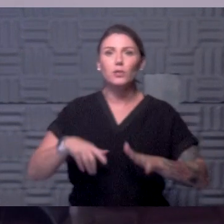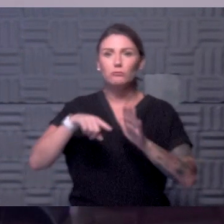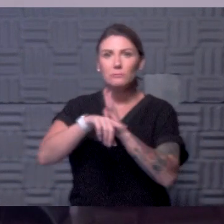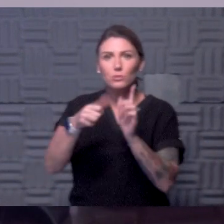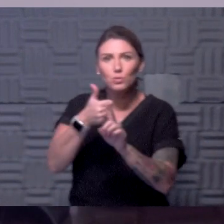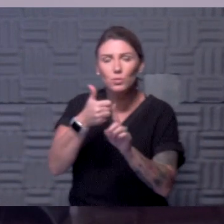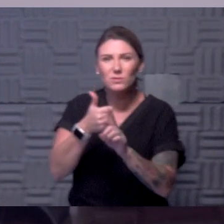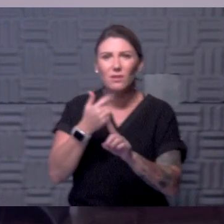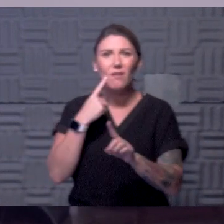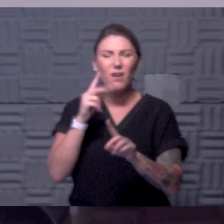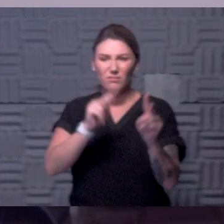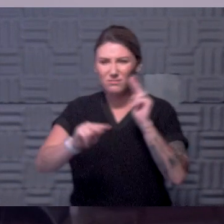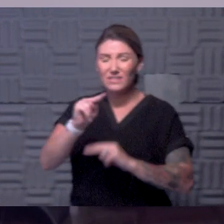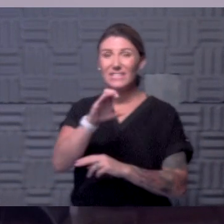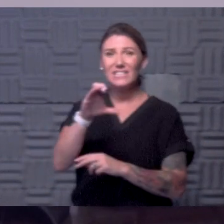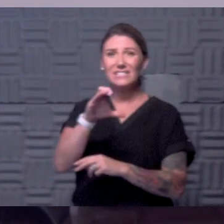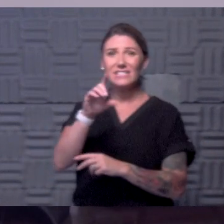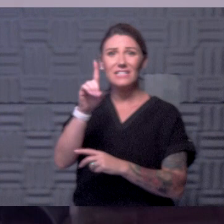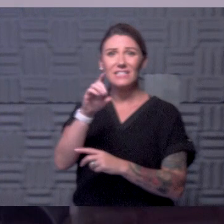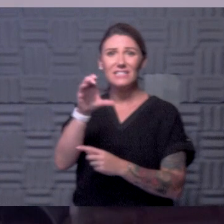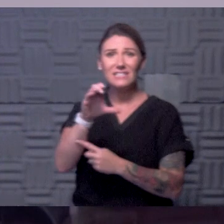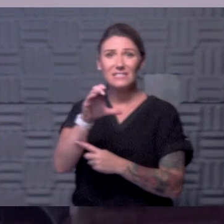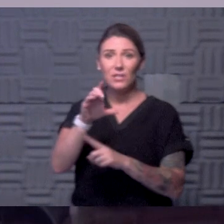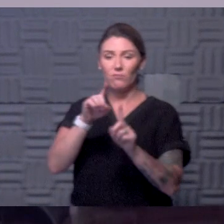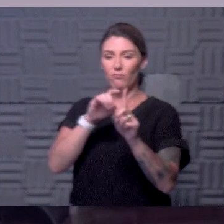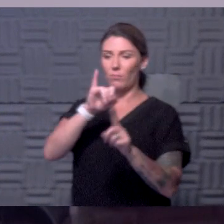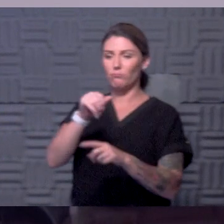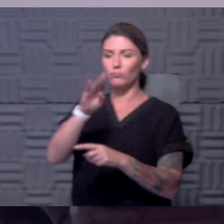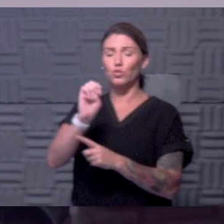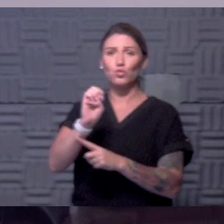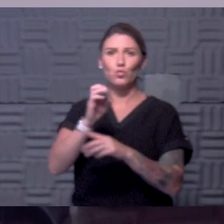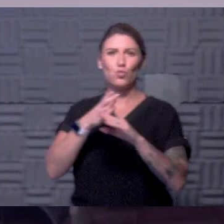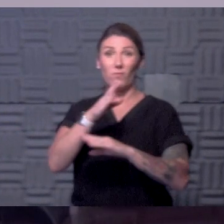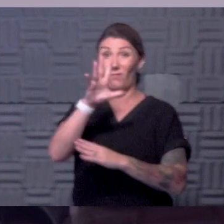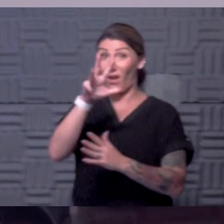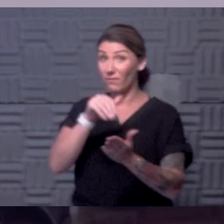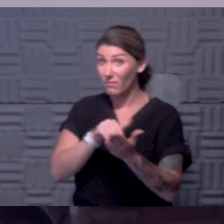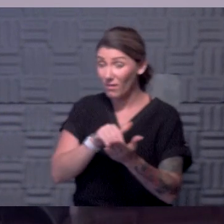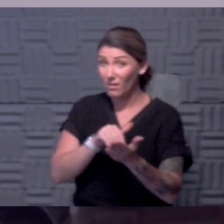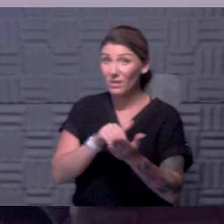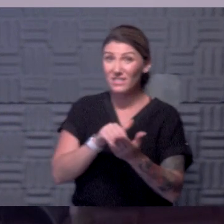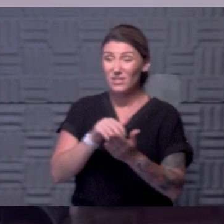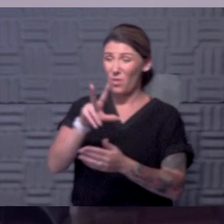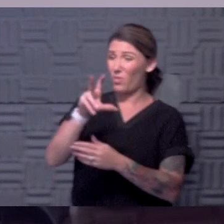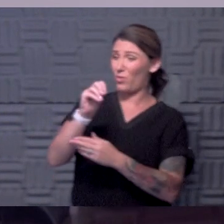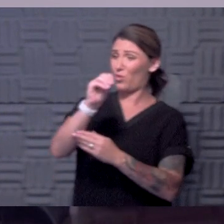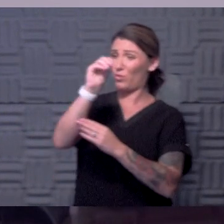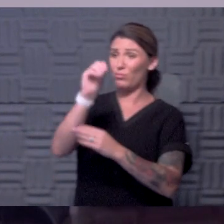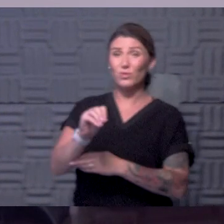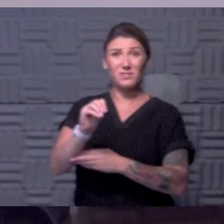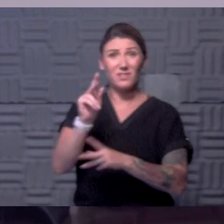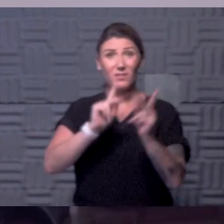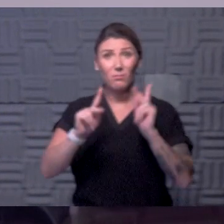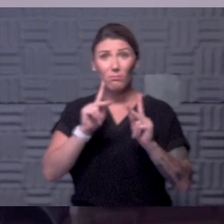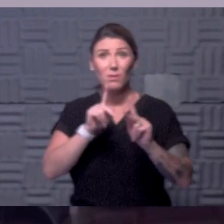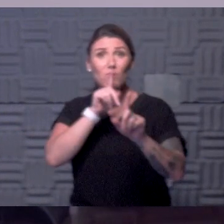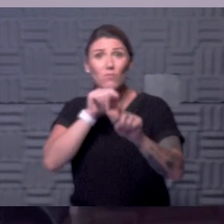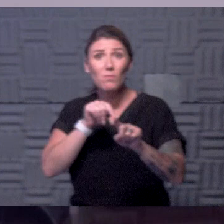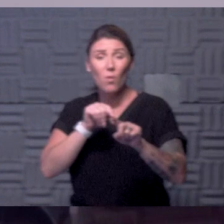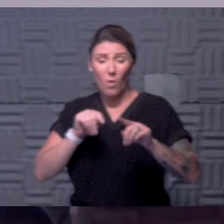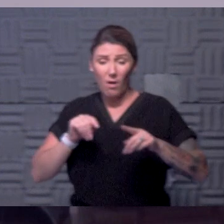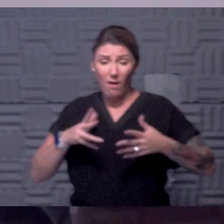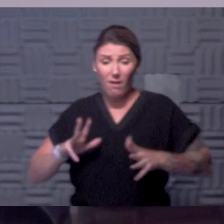I was looking at CDC data out of June, a big study over 5,000 that showed that 30% of people reported anxiety and